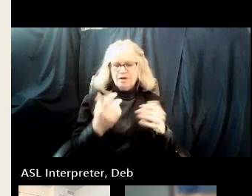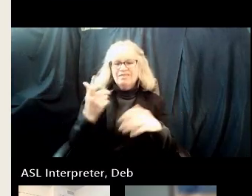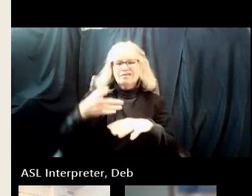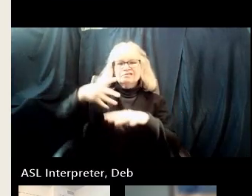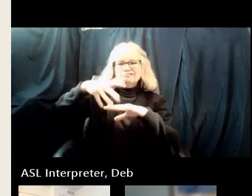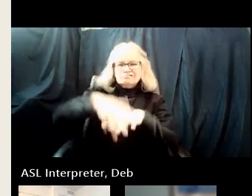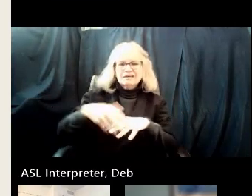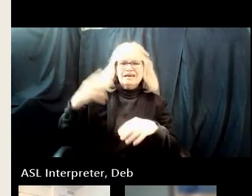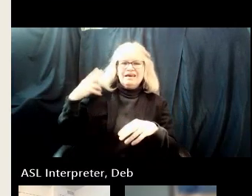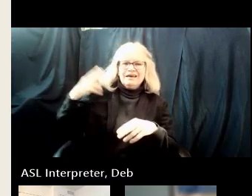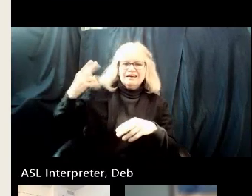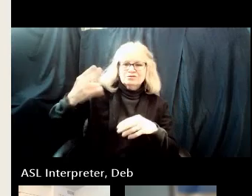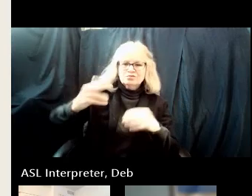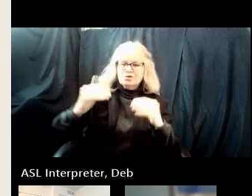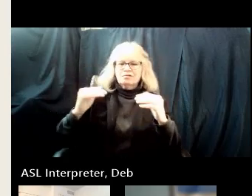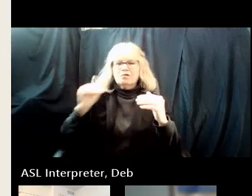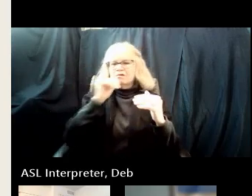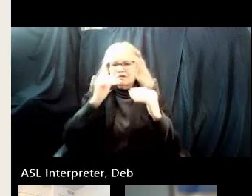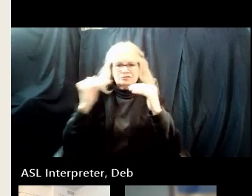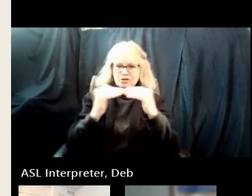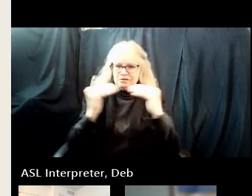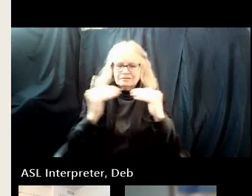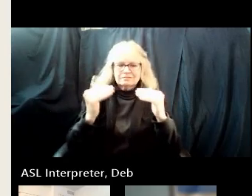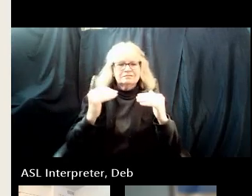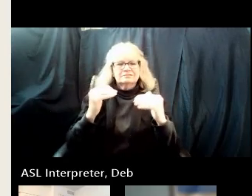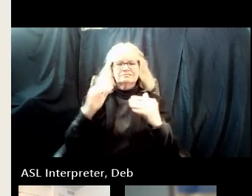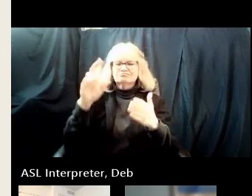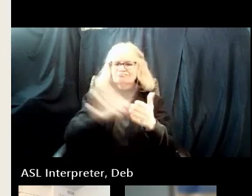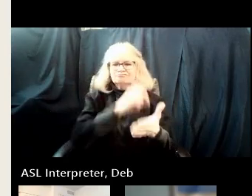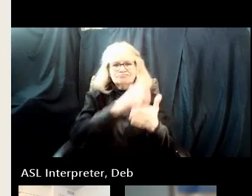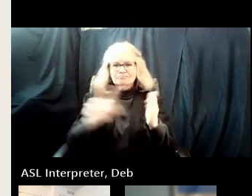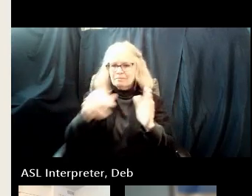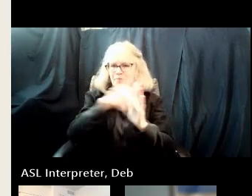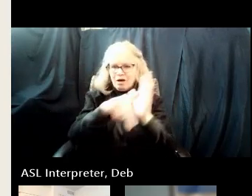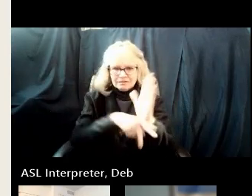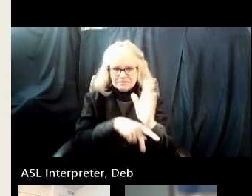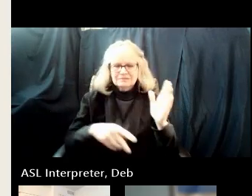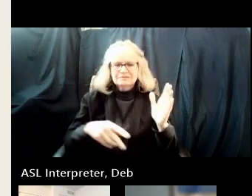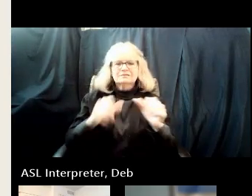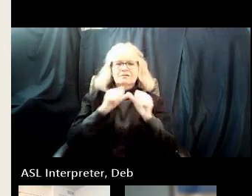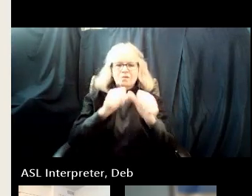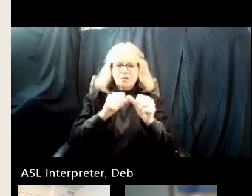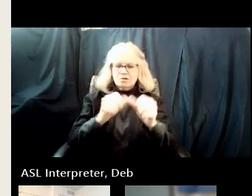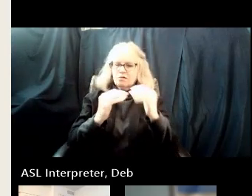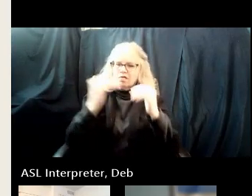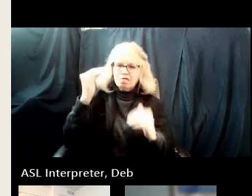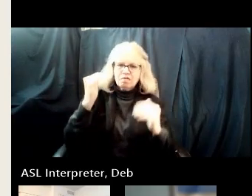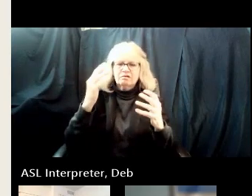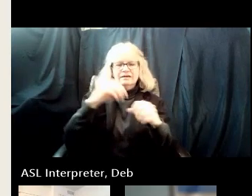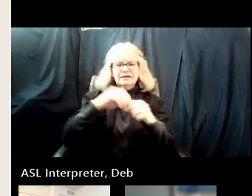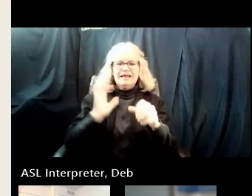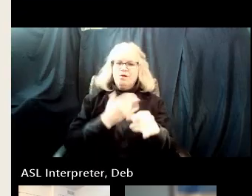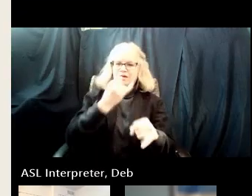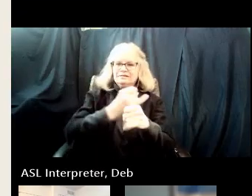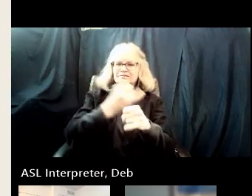historical injustices, in discriminatory policies, and ongoing inequities that are embedded within our